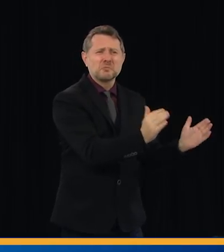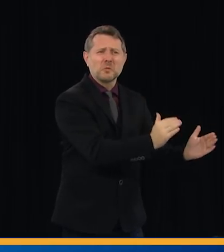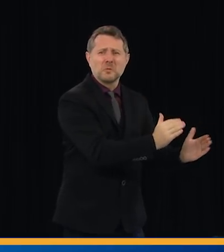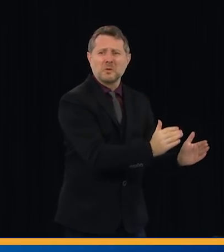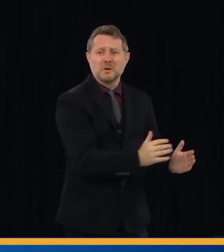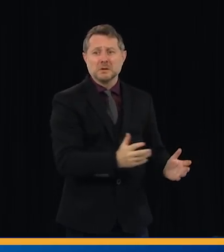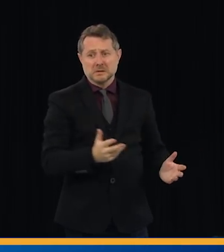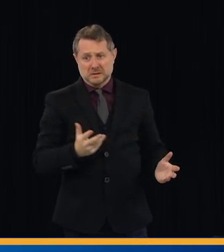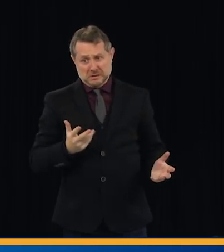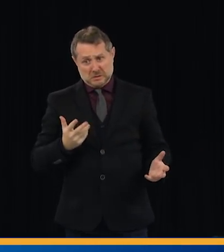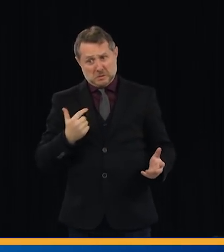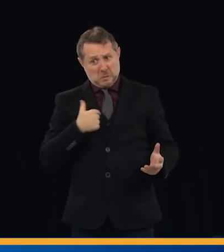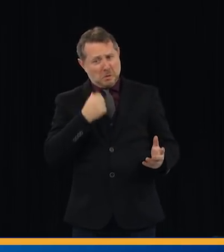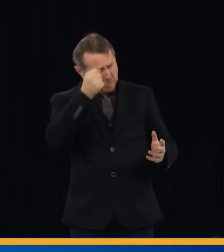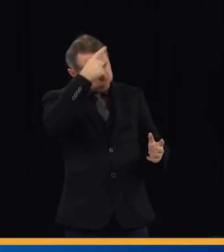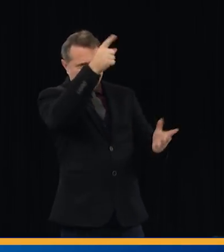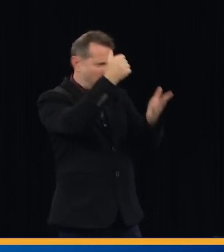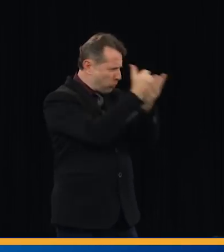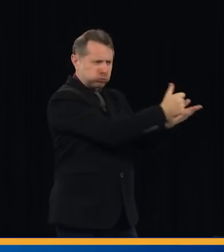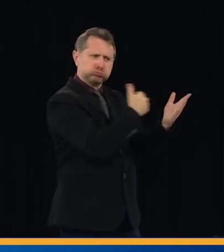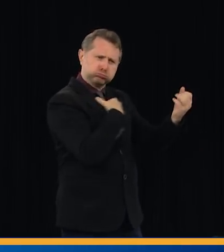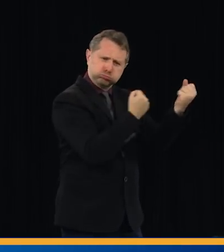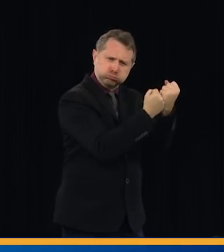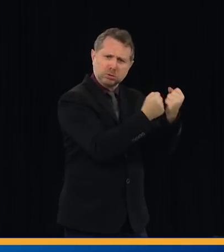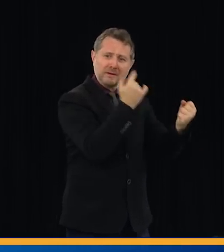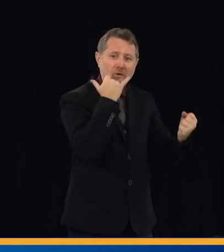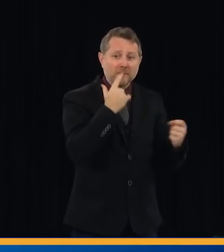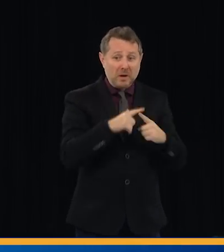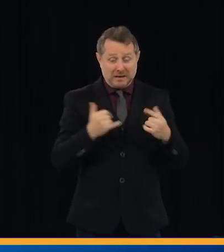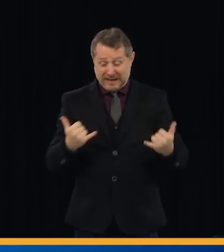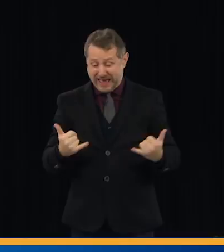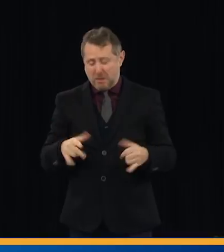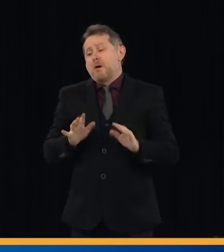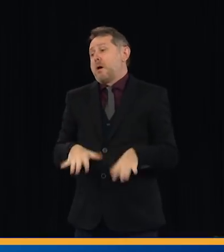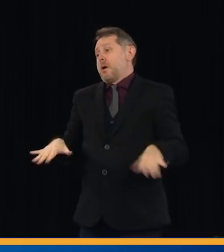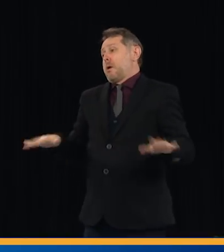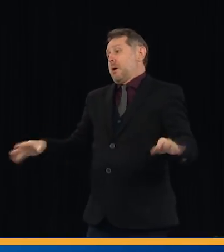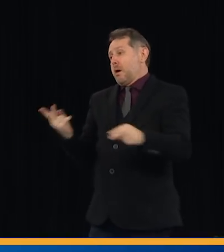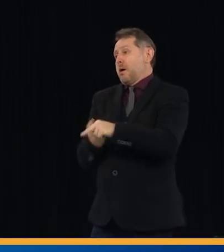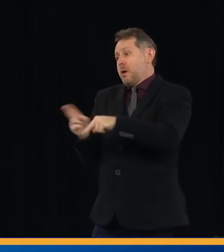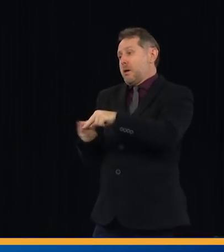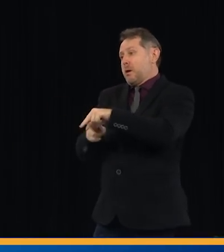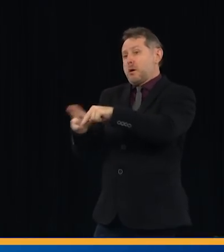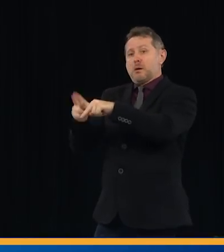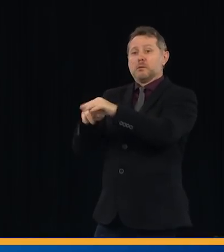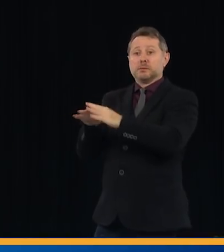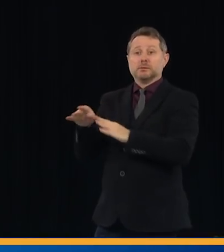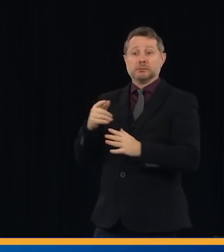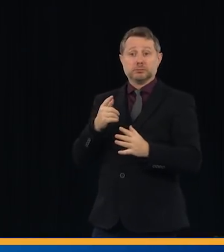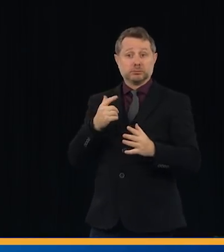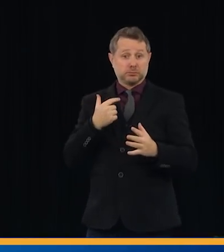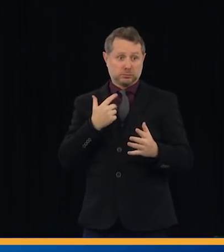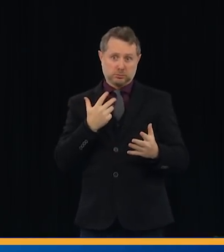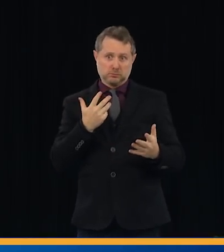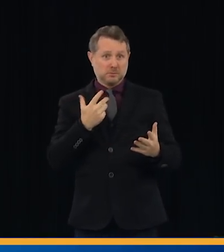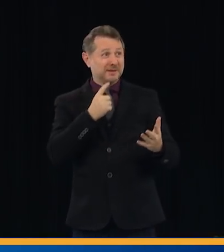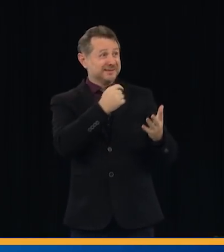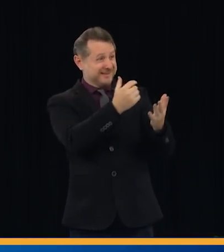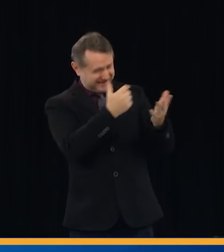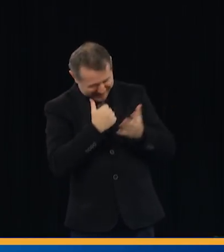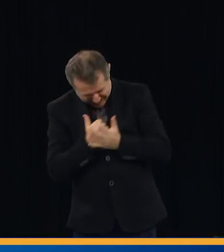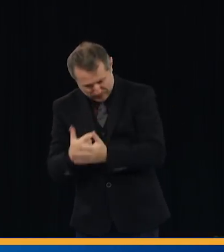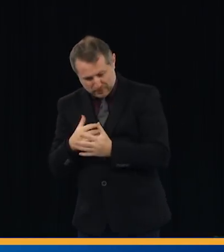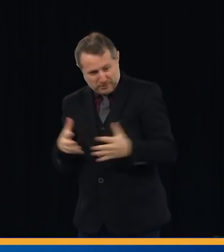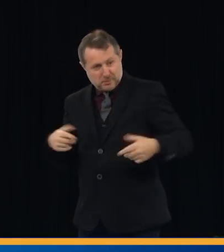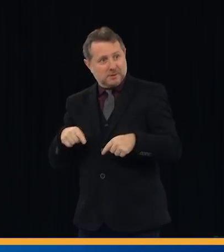need, but I want to make sure the distribution of need is proportionate to the number of cases. If you're looking